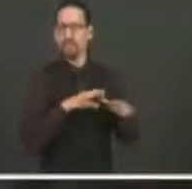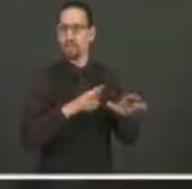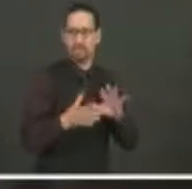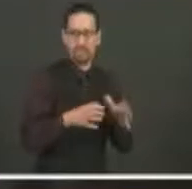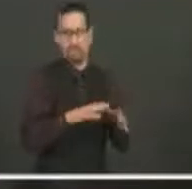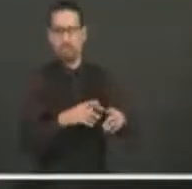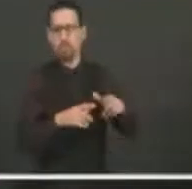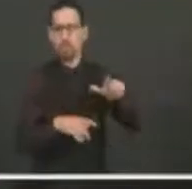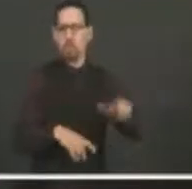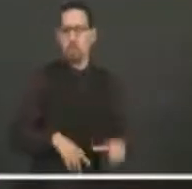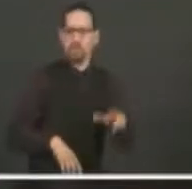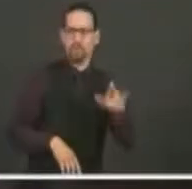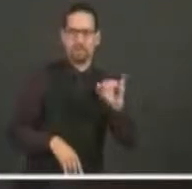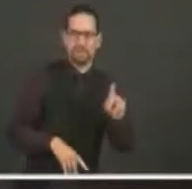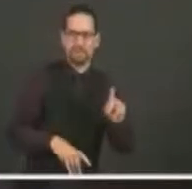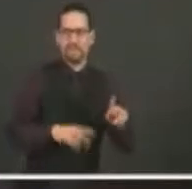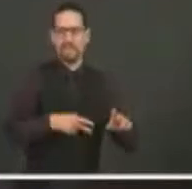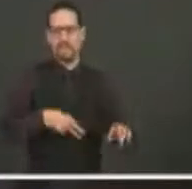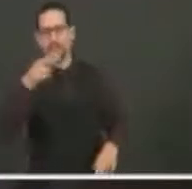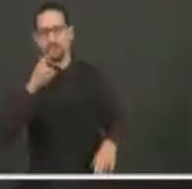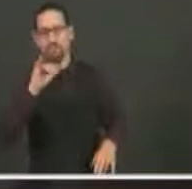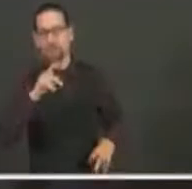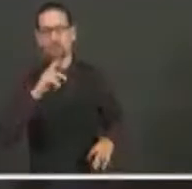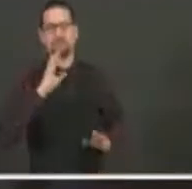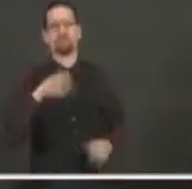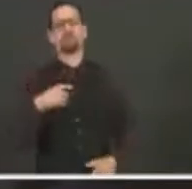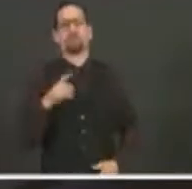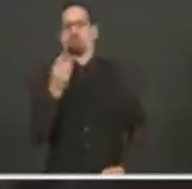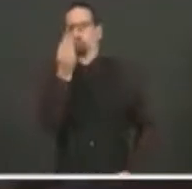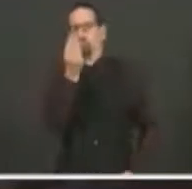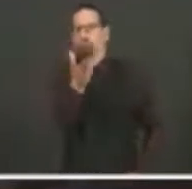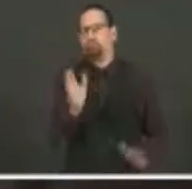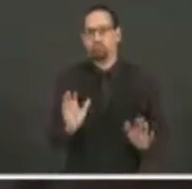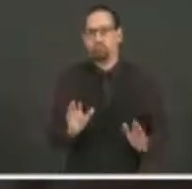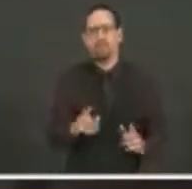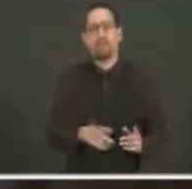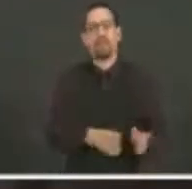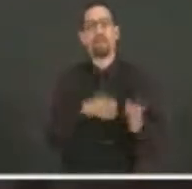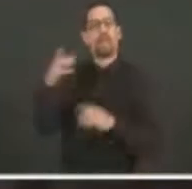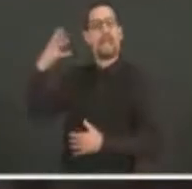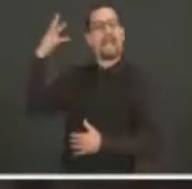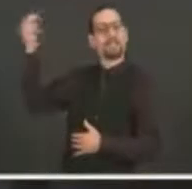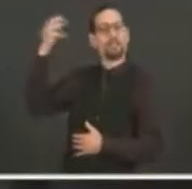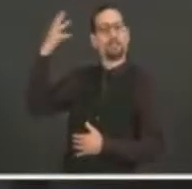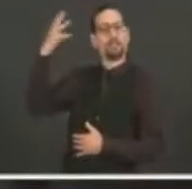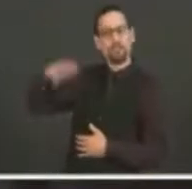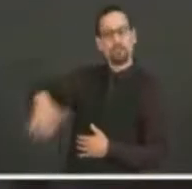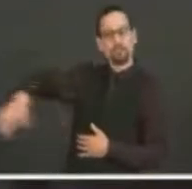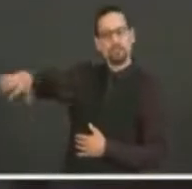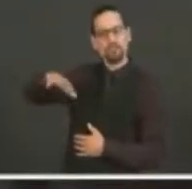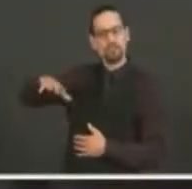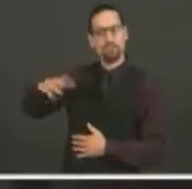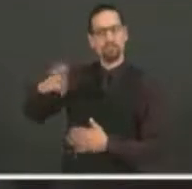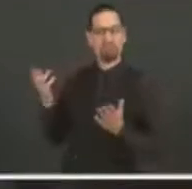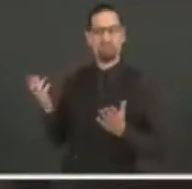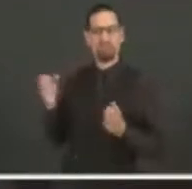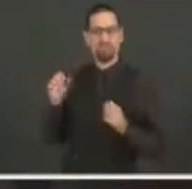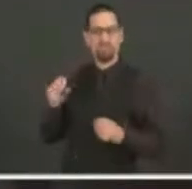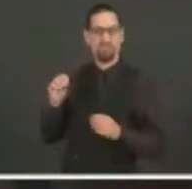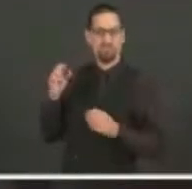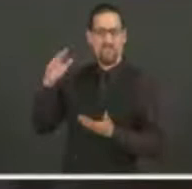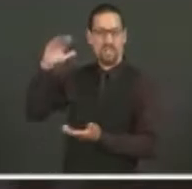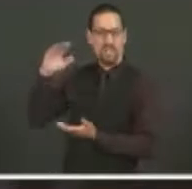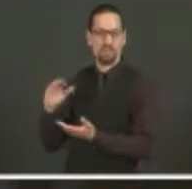risk. You just need to know that. If you're going to go up to the 150 outdoors, you need to know that's more risk than 50. Just be clear on the weddings. Should guests be